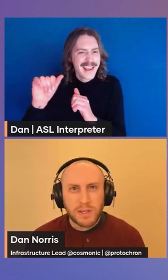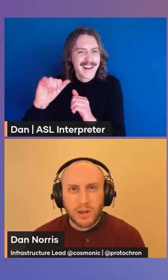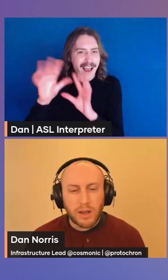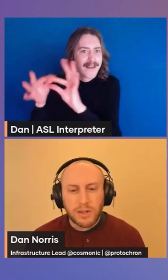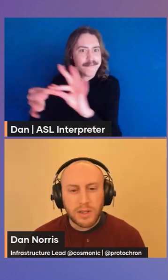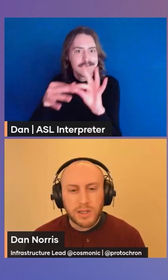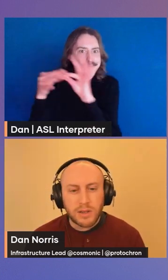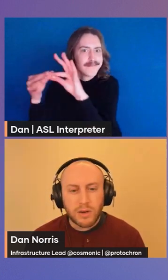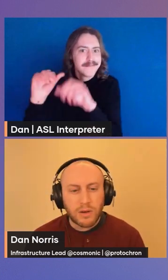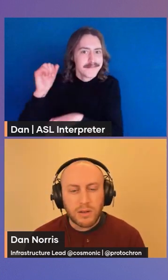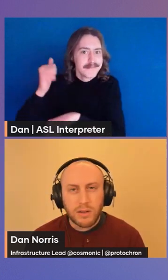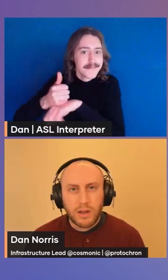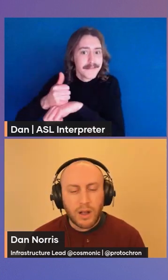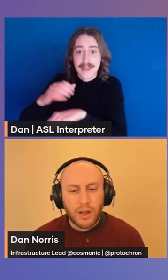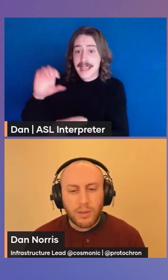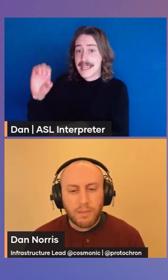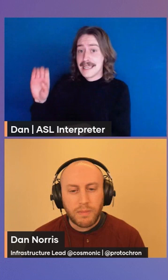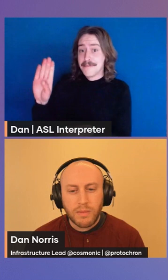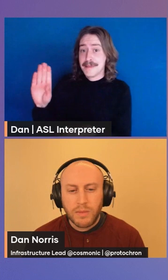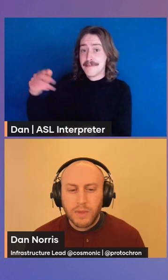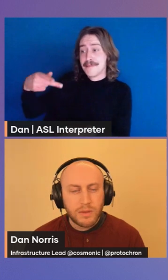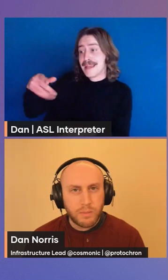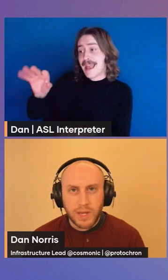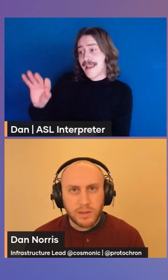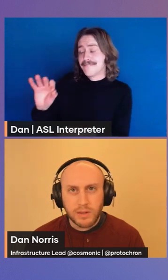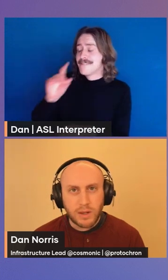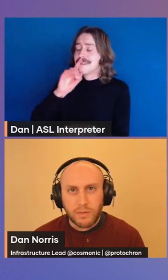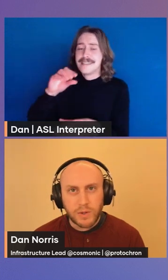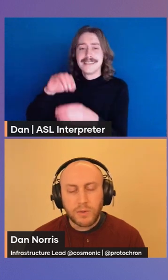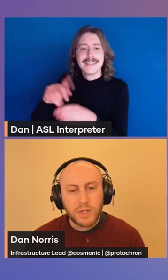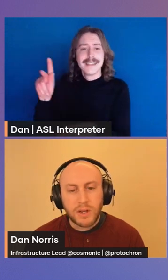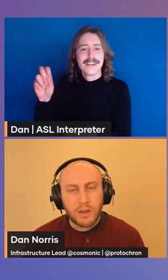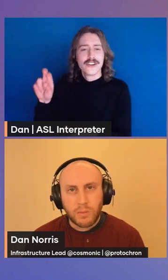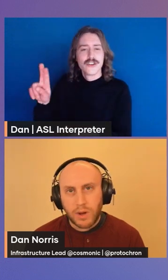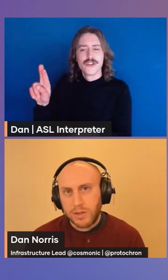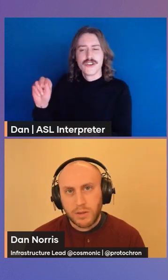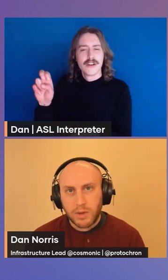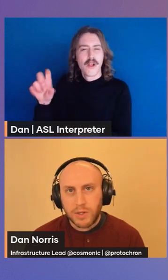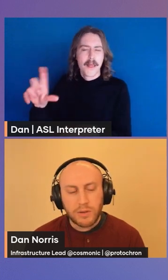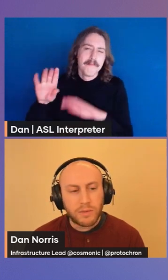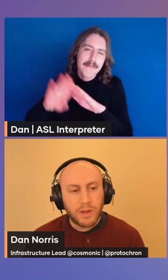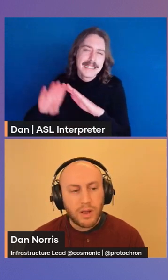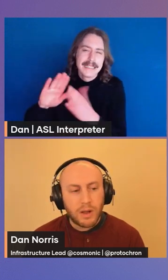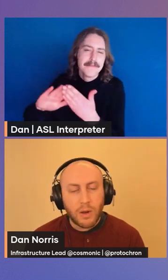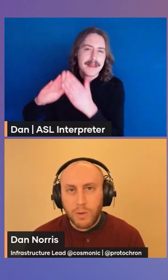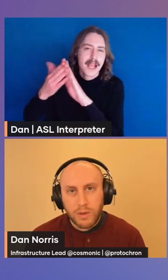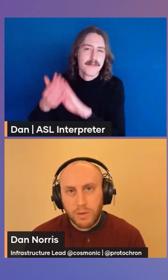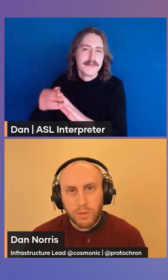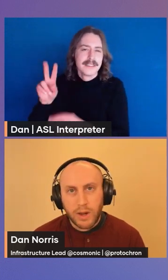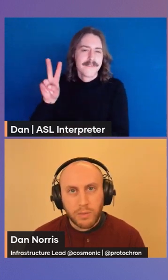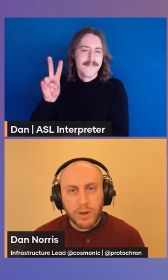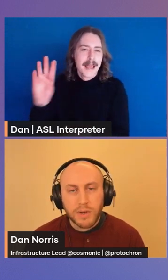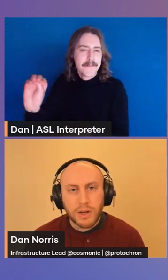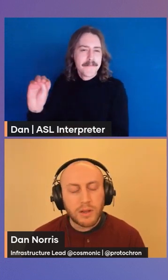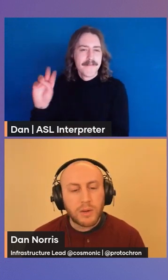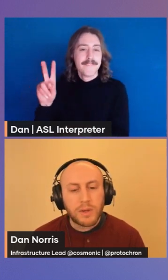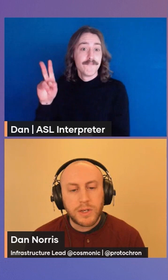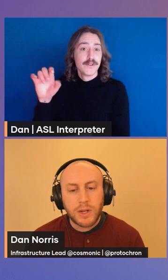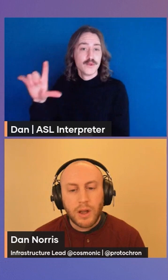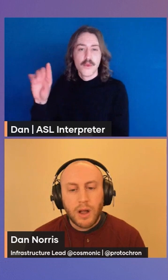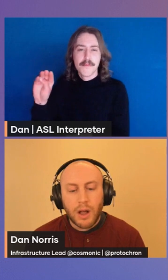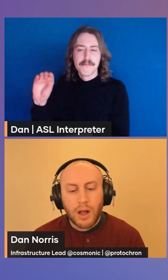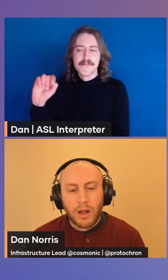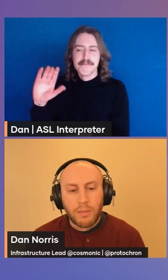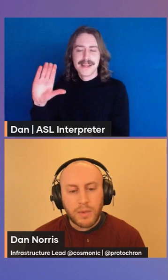eBPF is a technology that's in the kernel. Basically, it's like a virtual machine that runs a bunch of code that you can write in pretty much any